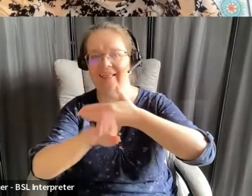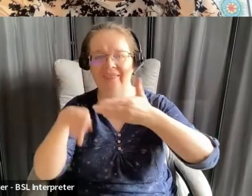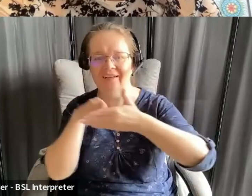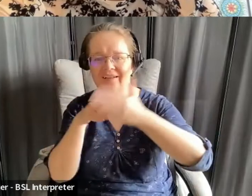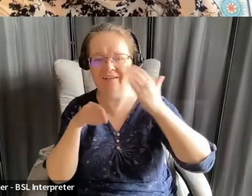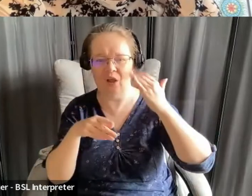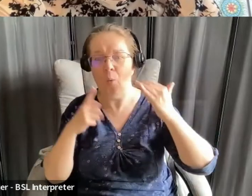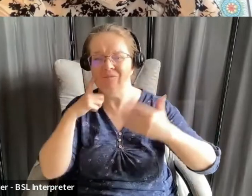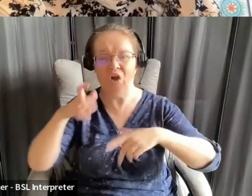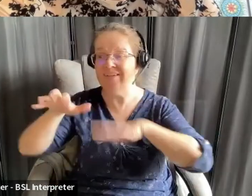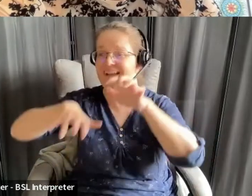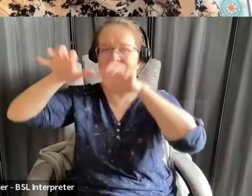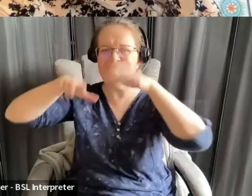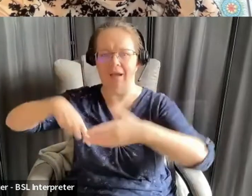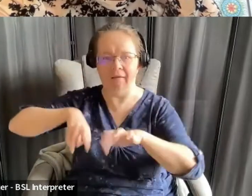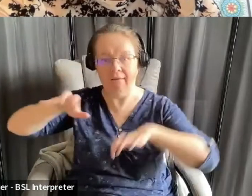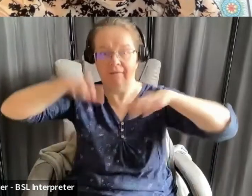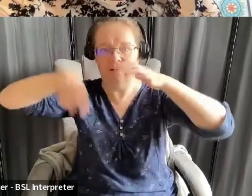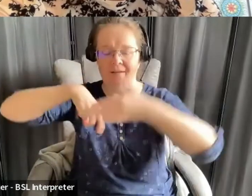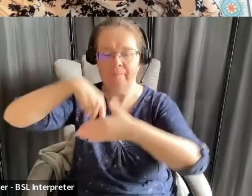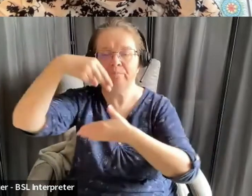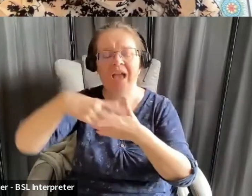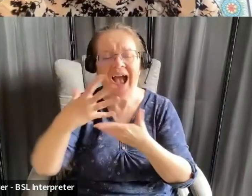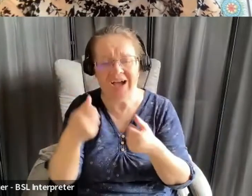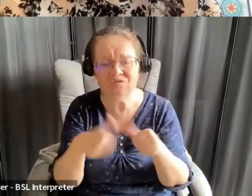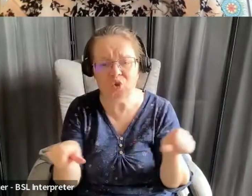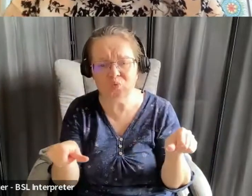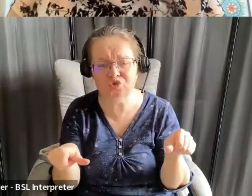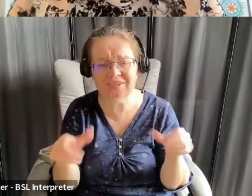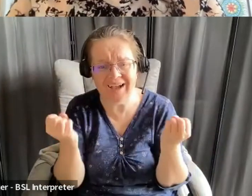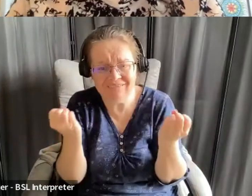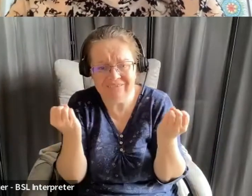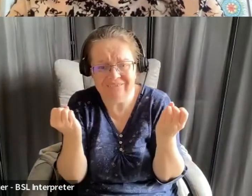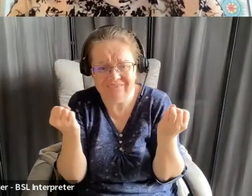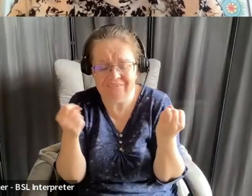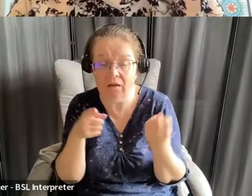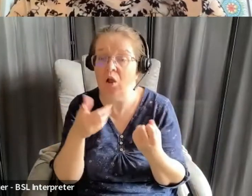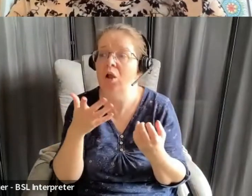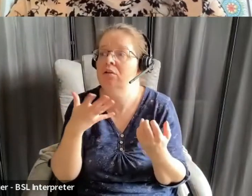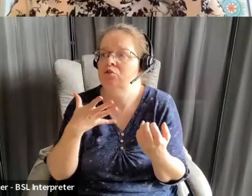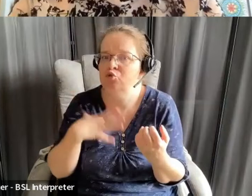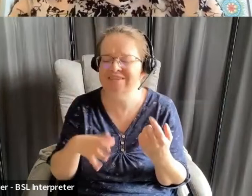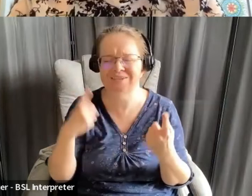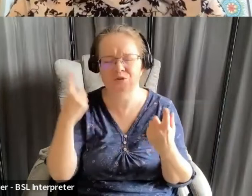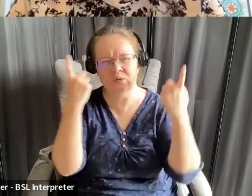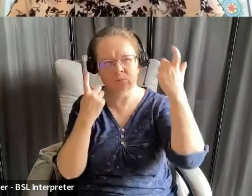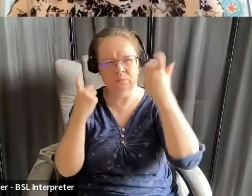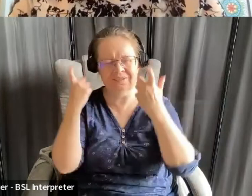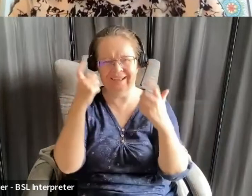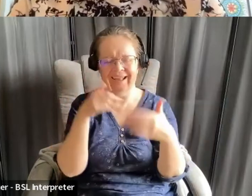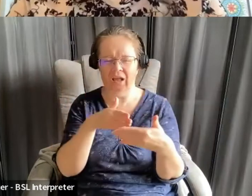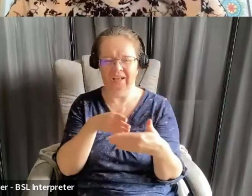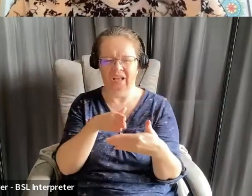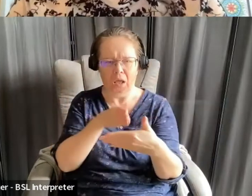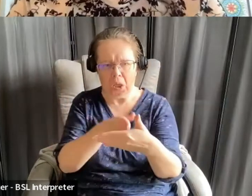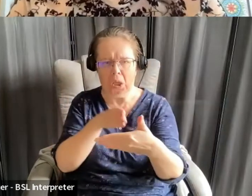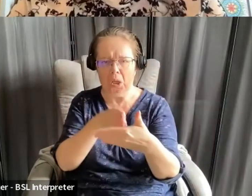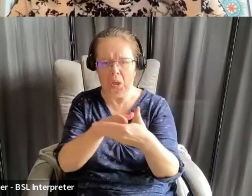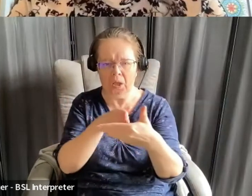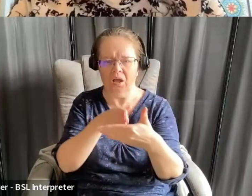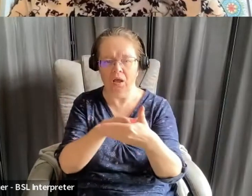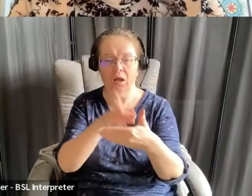find a ladder, whatever it is, there is a solution out there. You just have to actually think laterally,